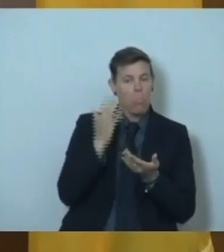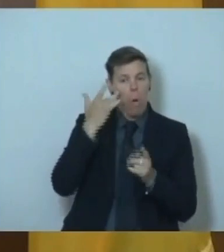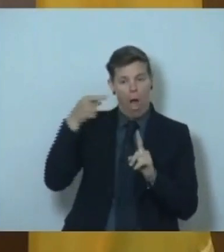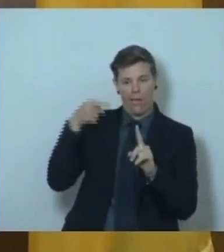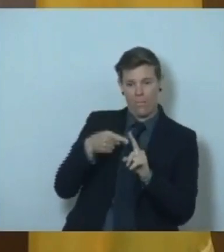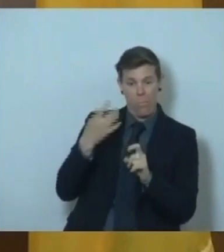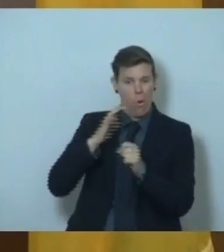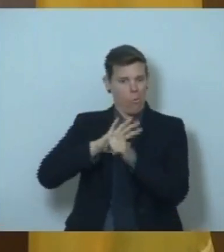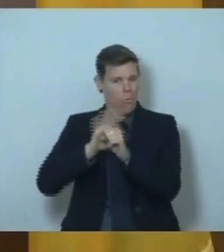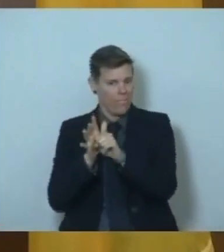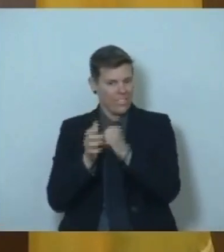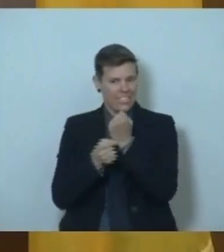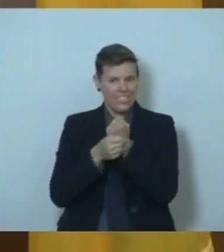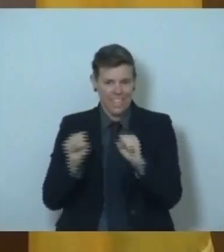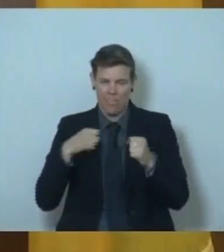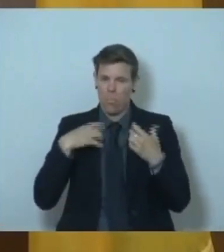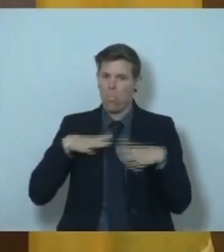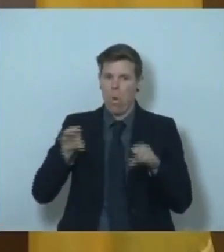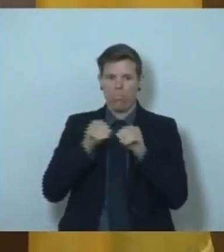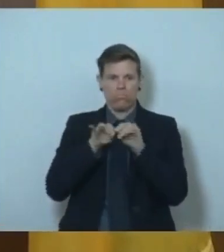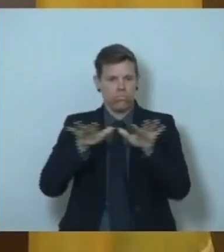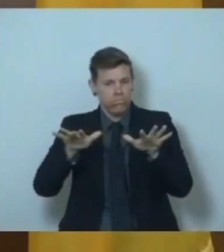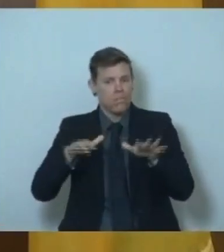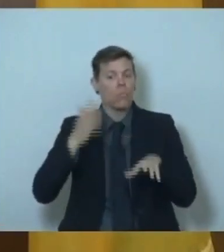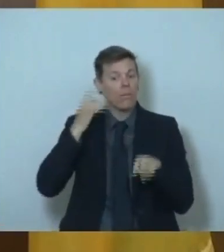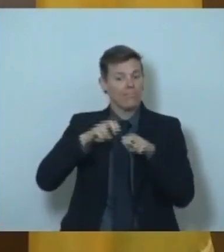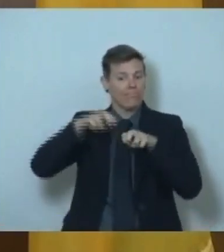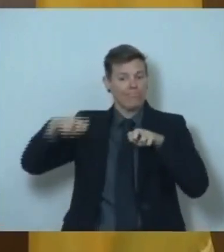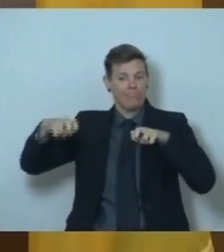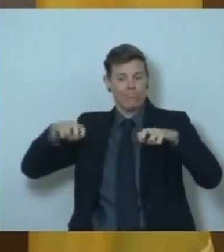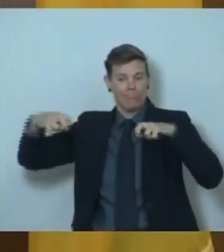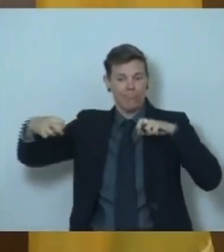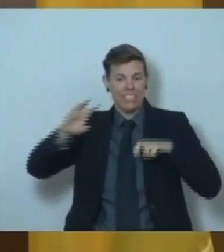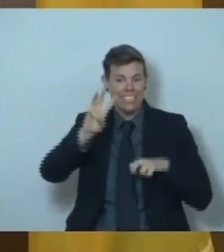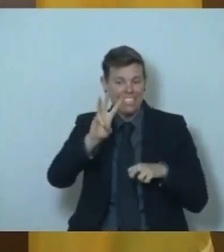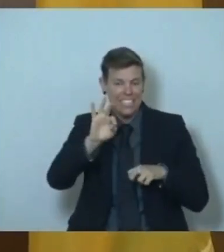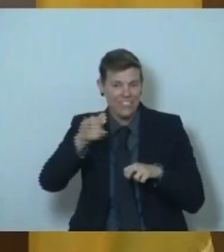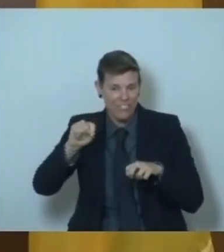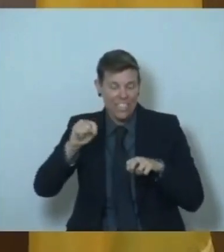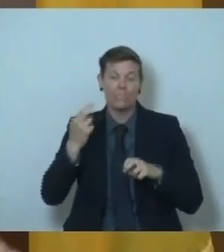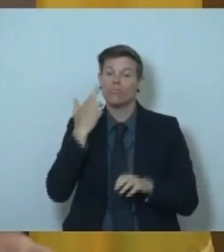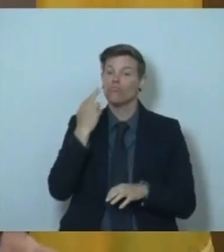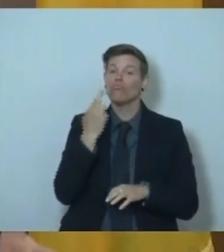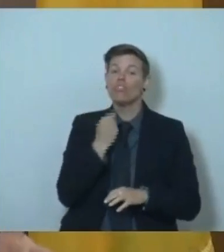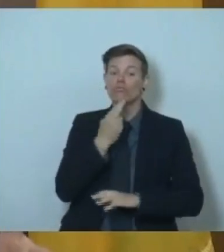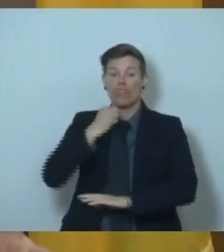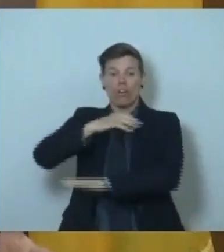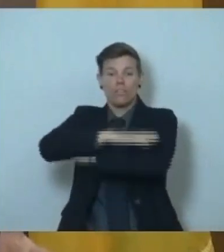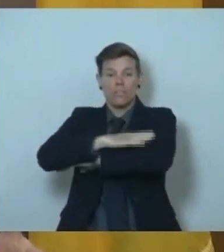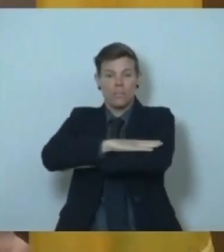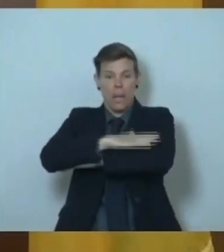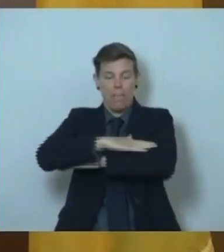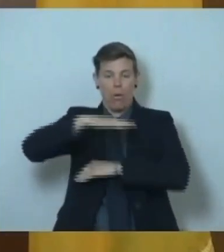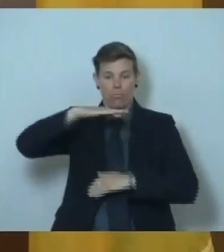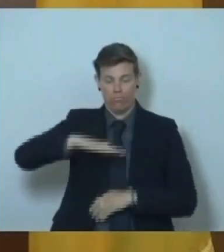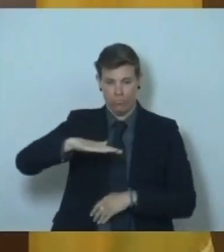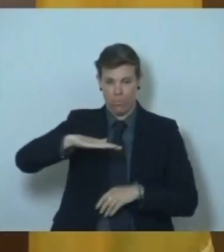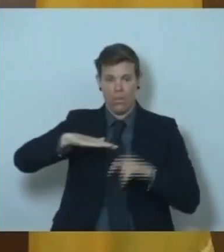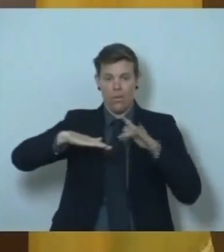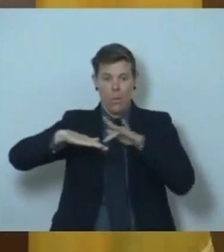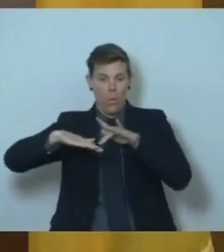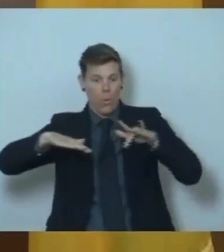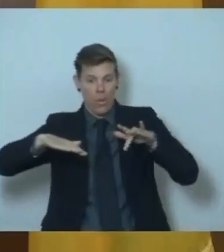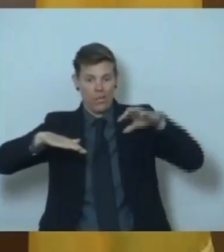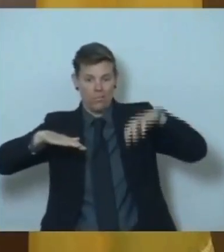social distancing, that means that you have to have fewer tables in the restaurant. When you're doing fewer tables and keeping that social distancing